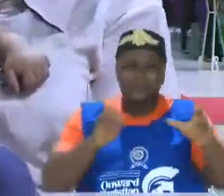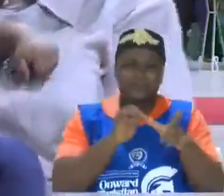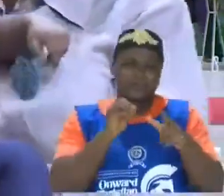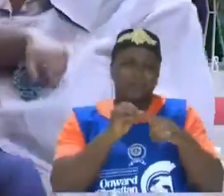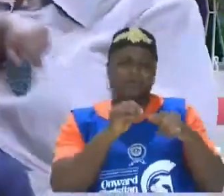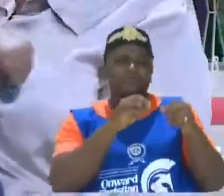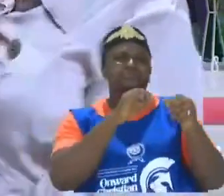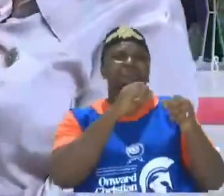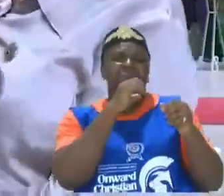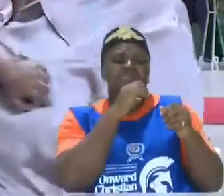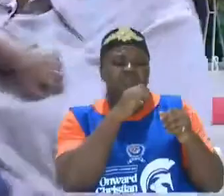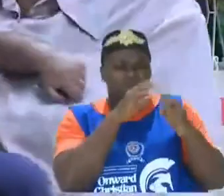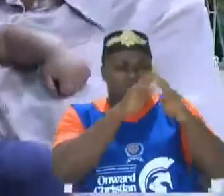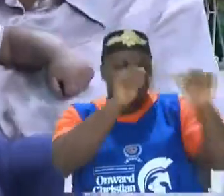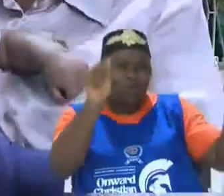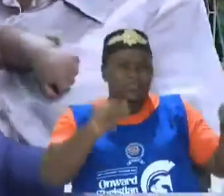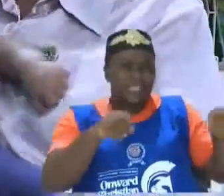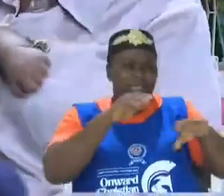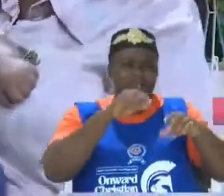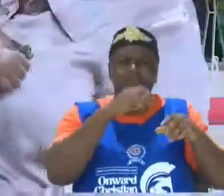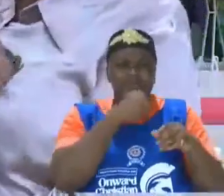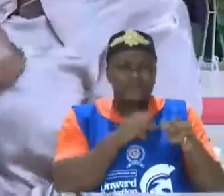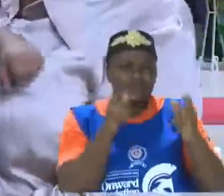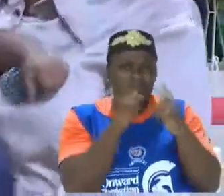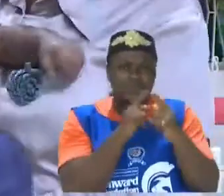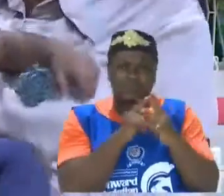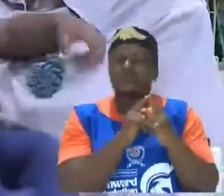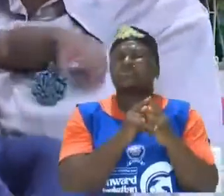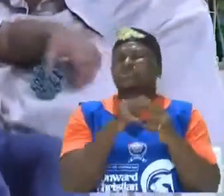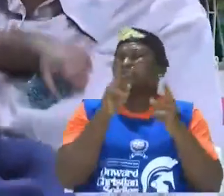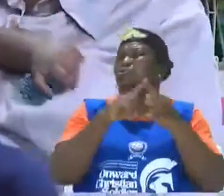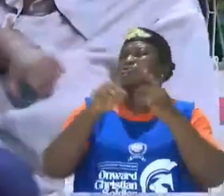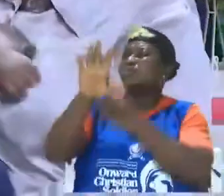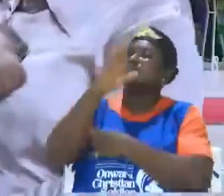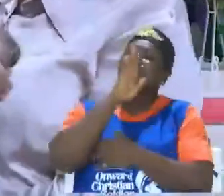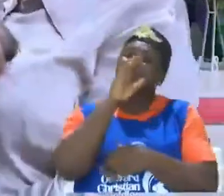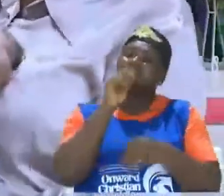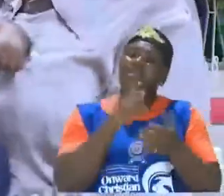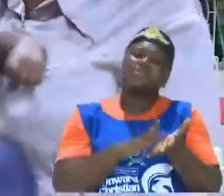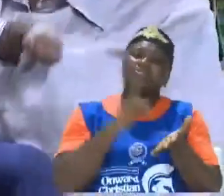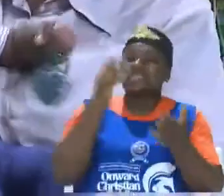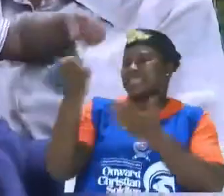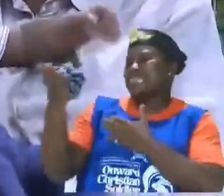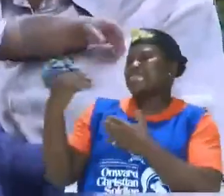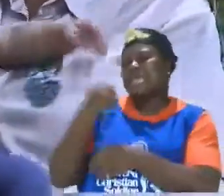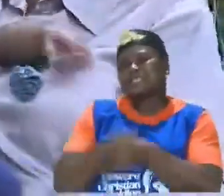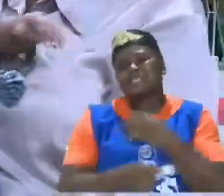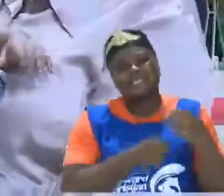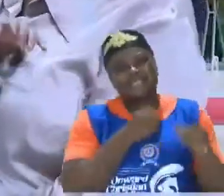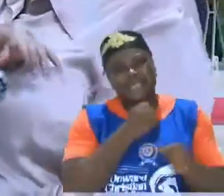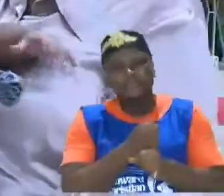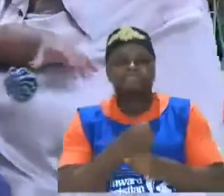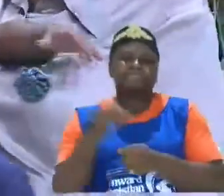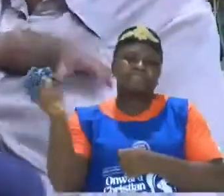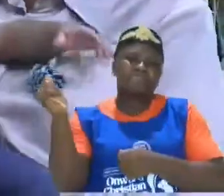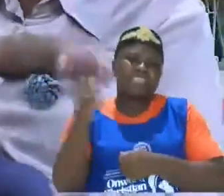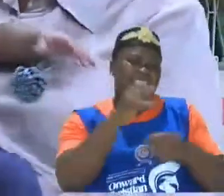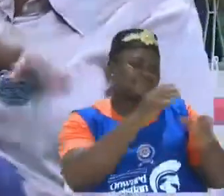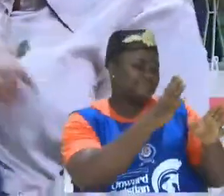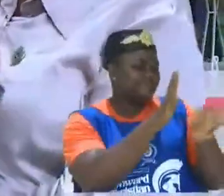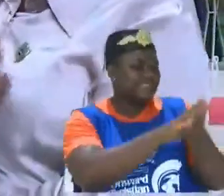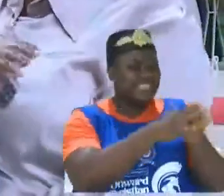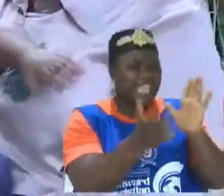auditorium. And lo and behold, so God be the glory. Last year, they got